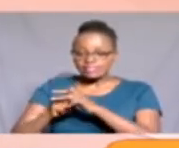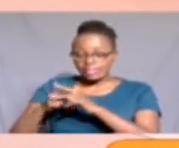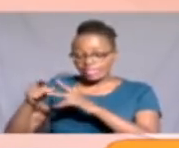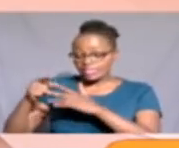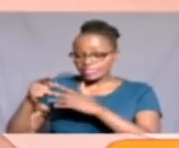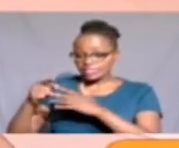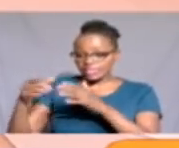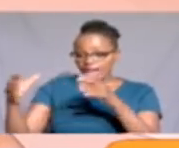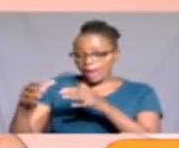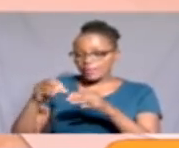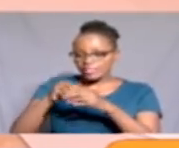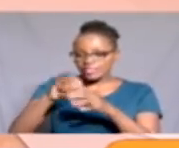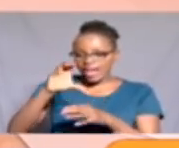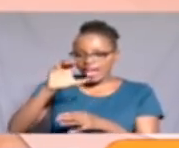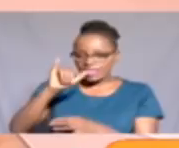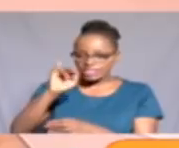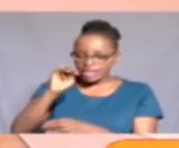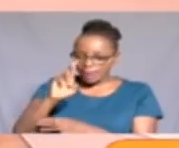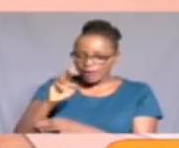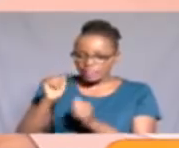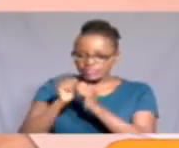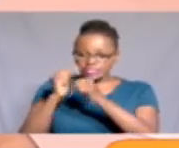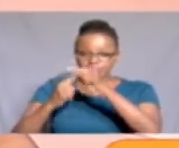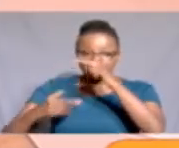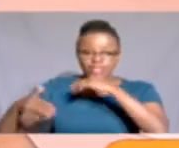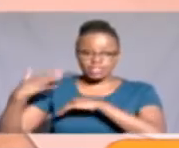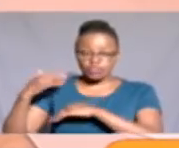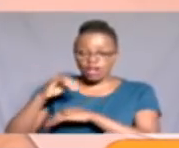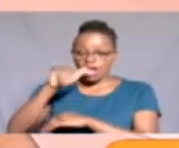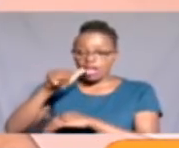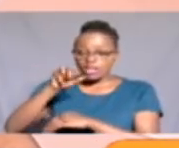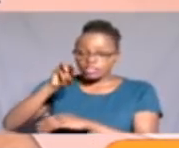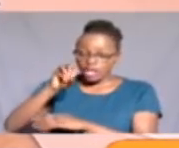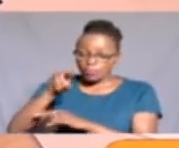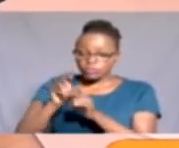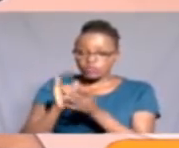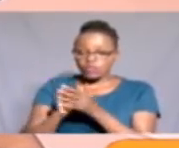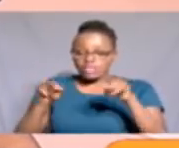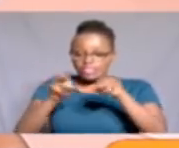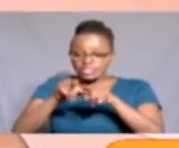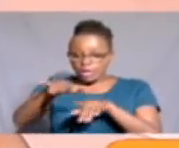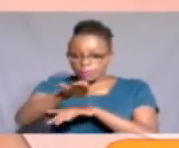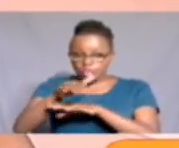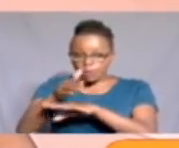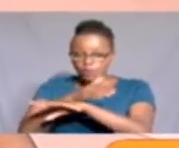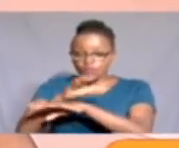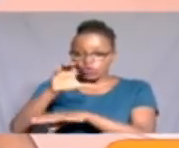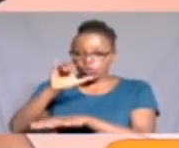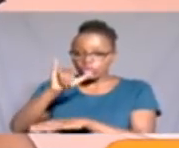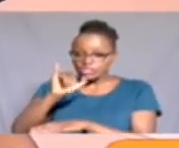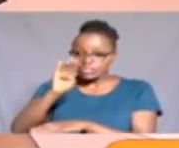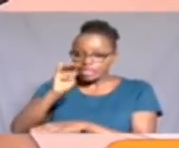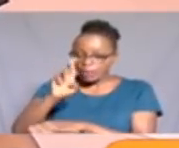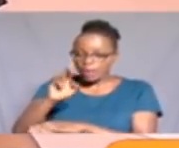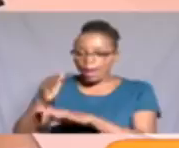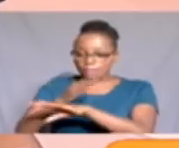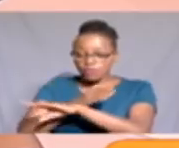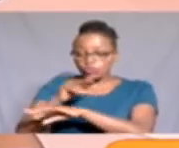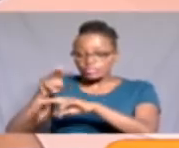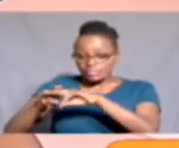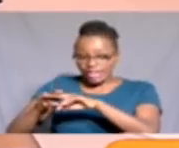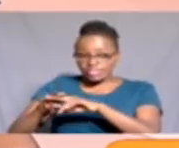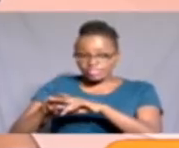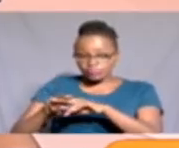company in a cybercafe 10 years ago. JamboPay now occupies the same space that the cybercafe once sat